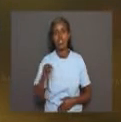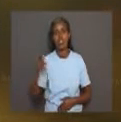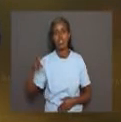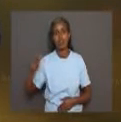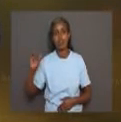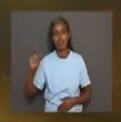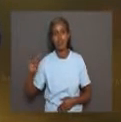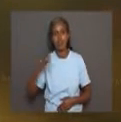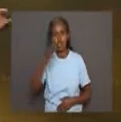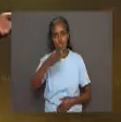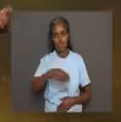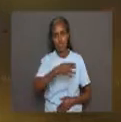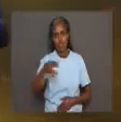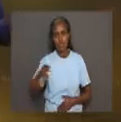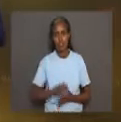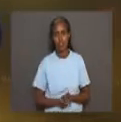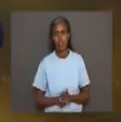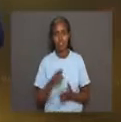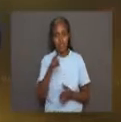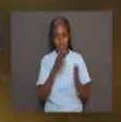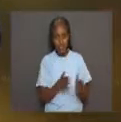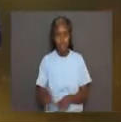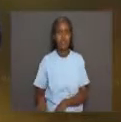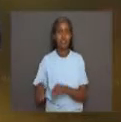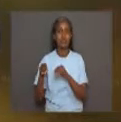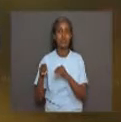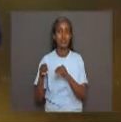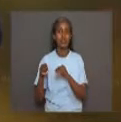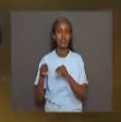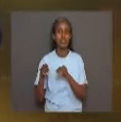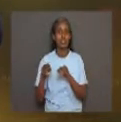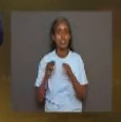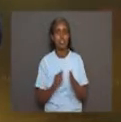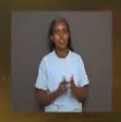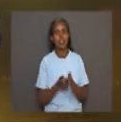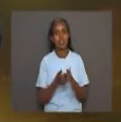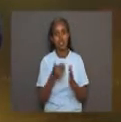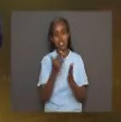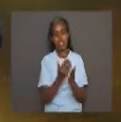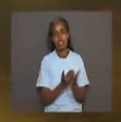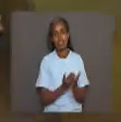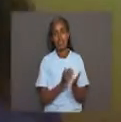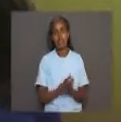pie charts. If you are ready, students, let us start the lesson.